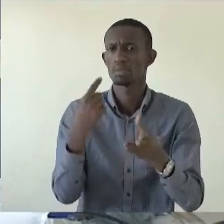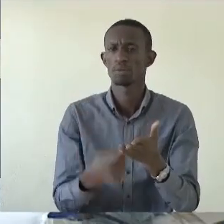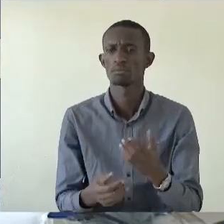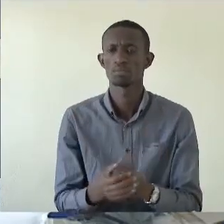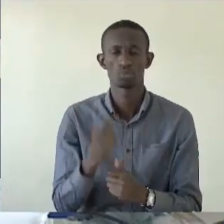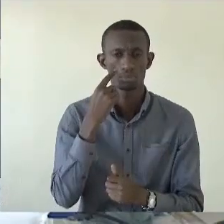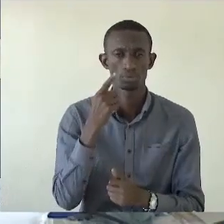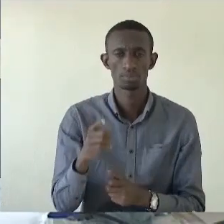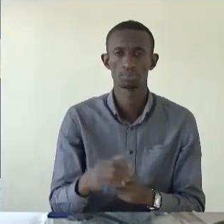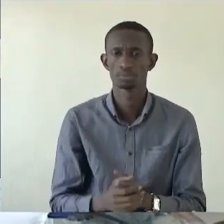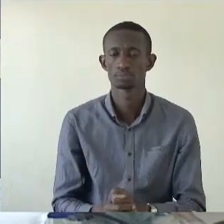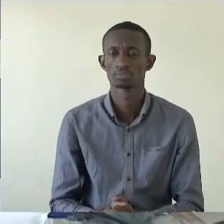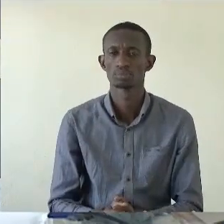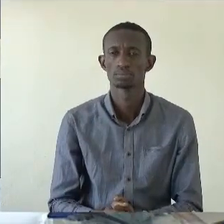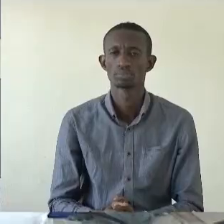you'll get